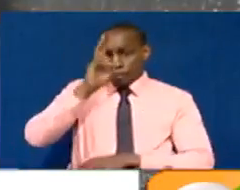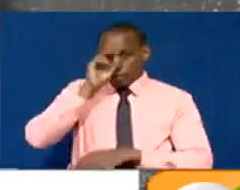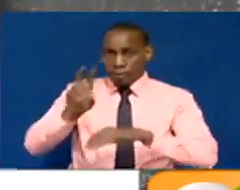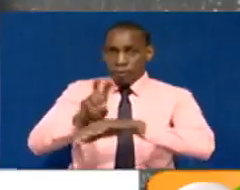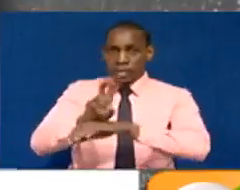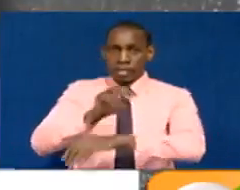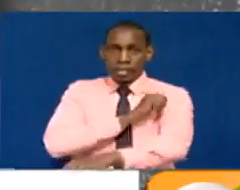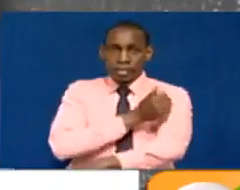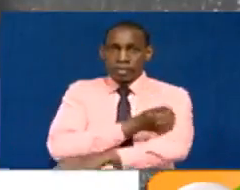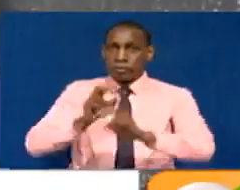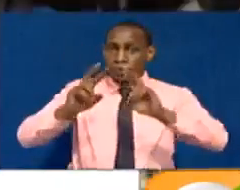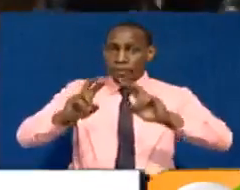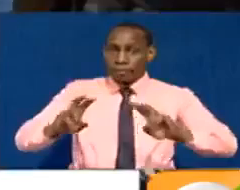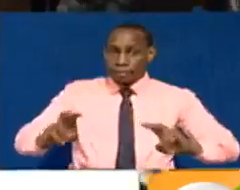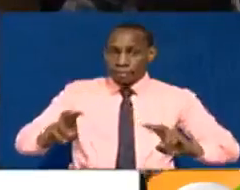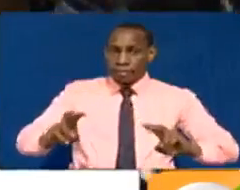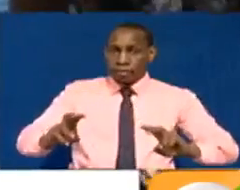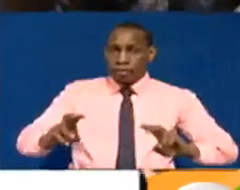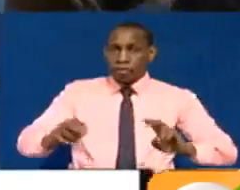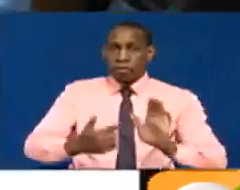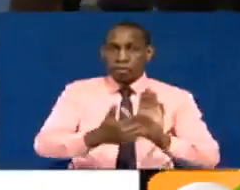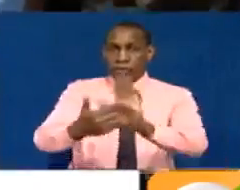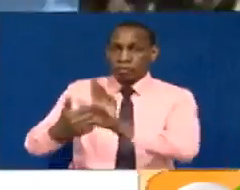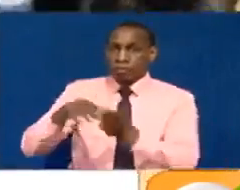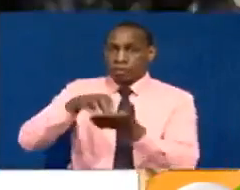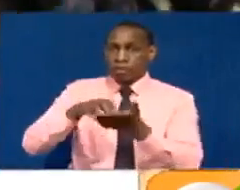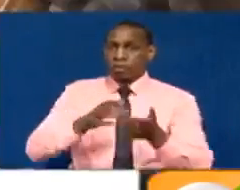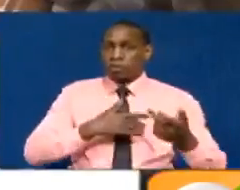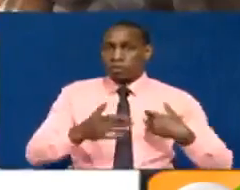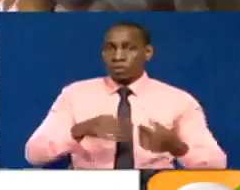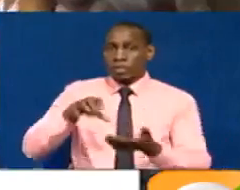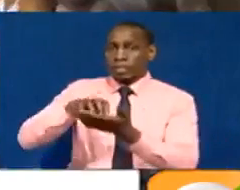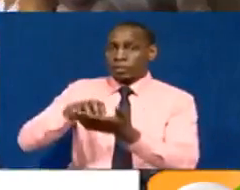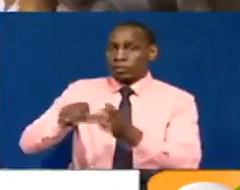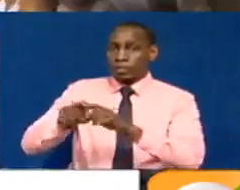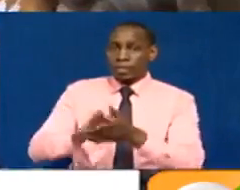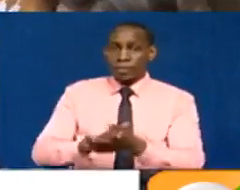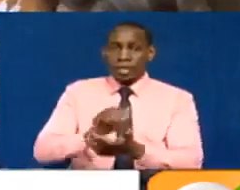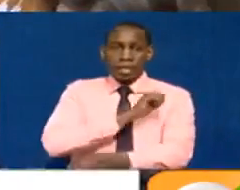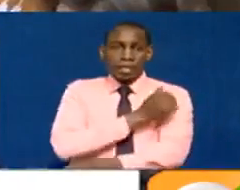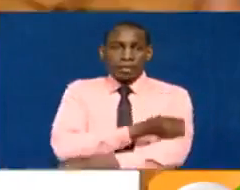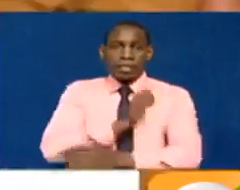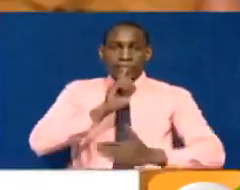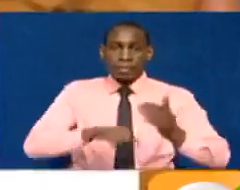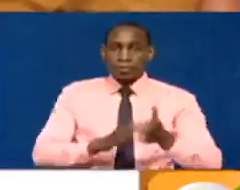Police Oversight Authority is investigating to unveil the circumstances surrounding the incidents. The authority has